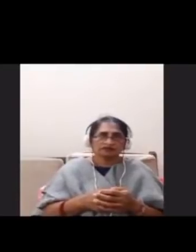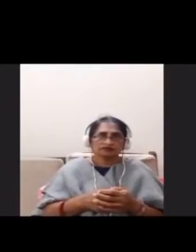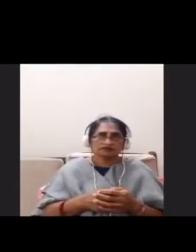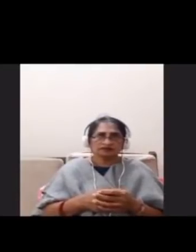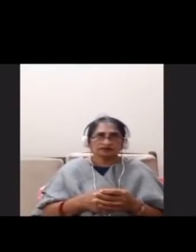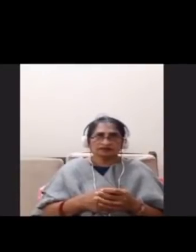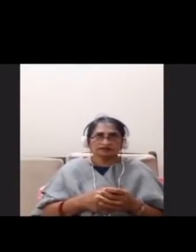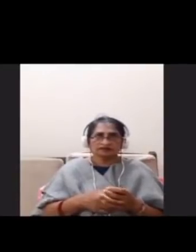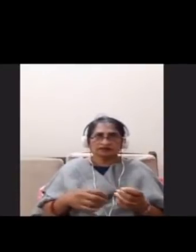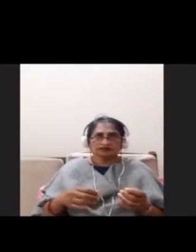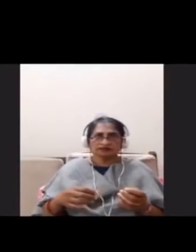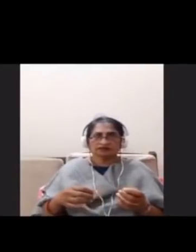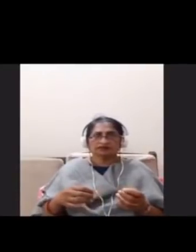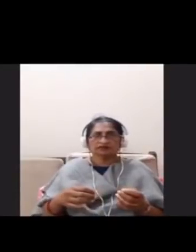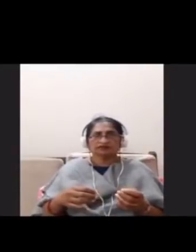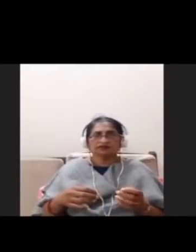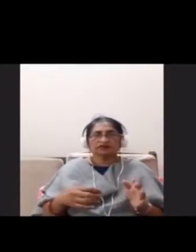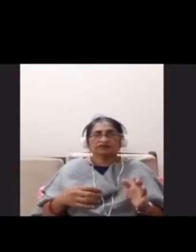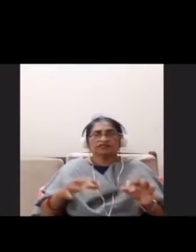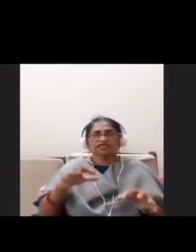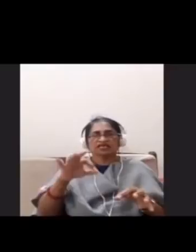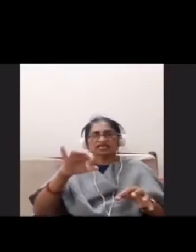as infections.